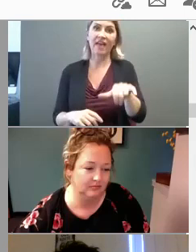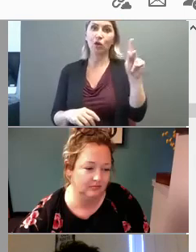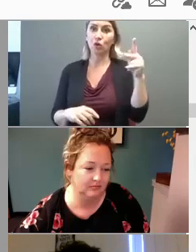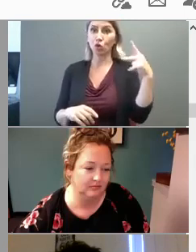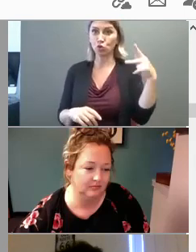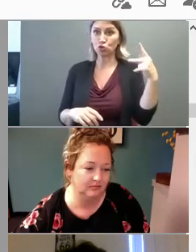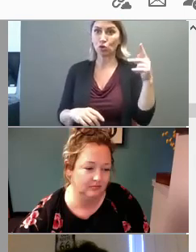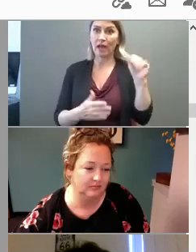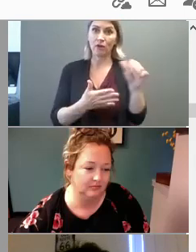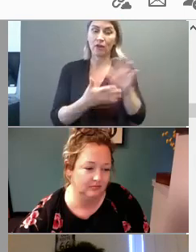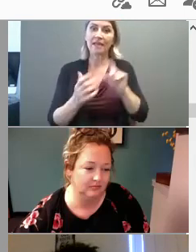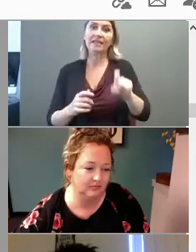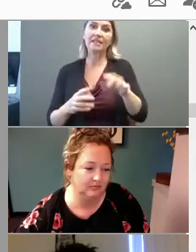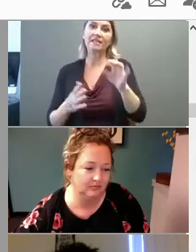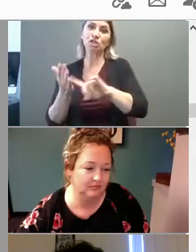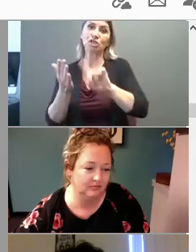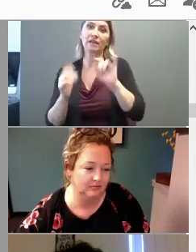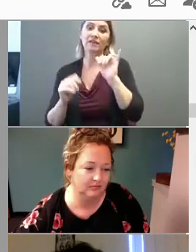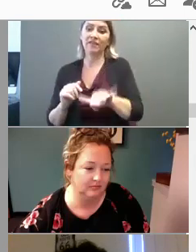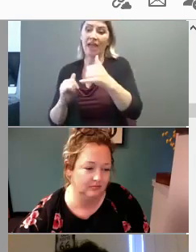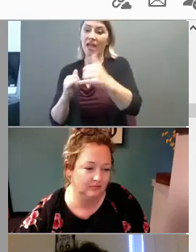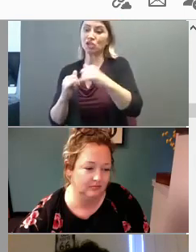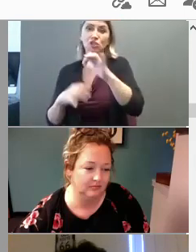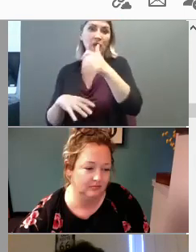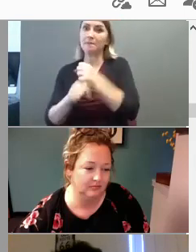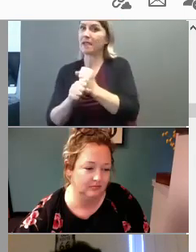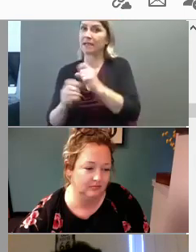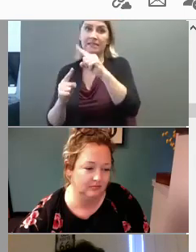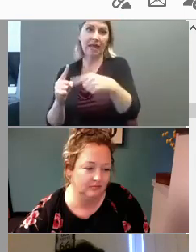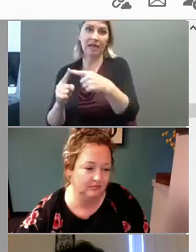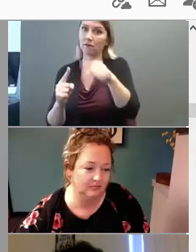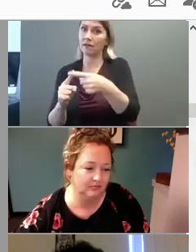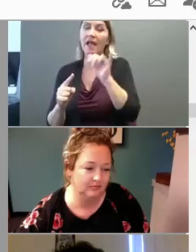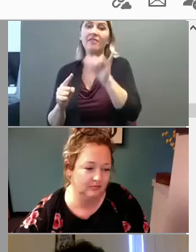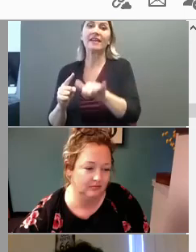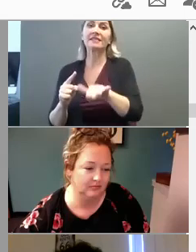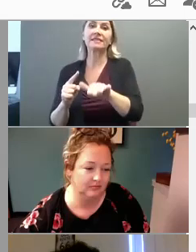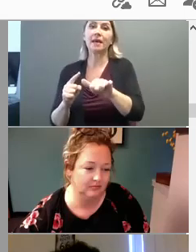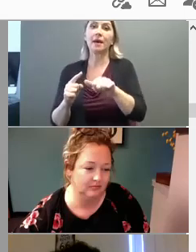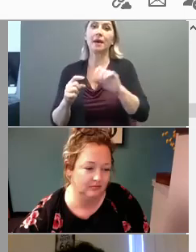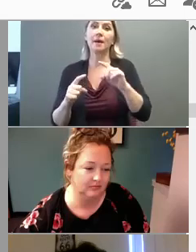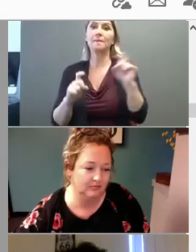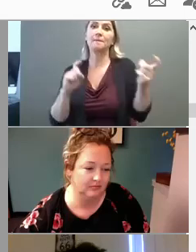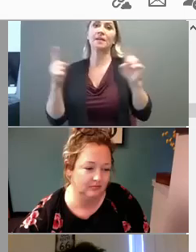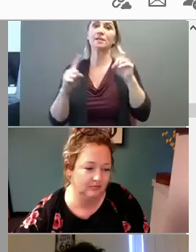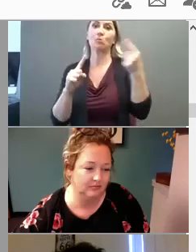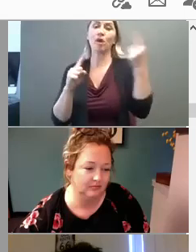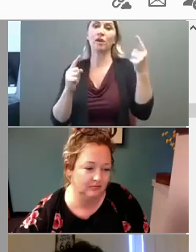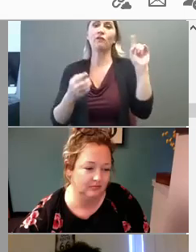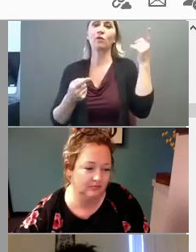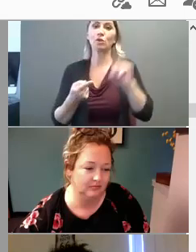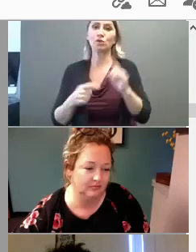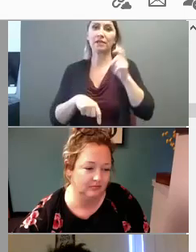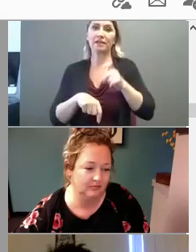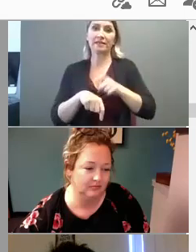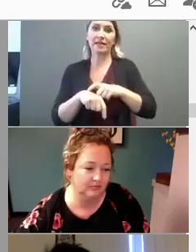that this set of edges do not produce a cycle. And that is the main driver of increasing the time complexity of Kruskal's algorithm.